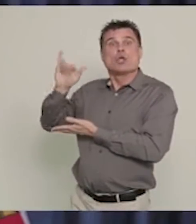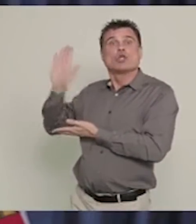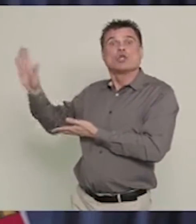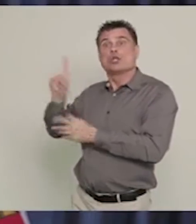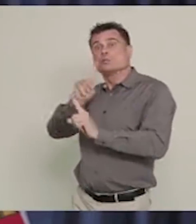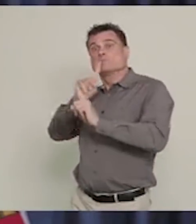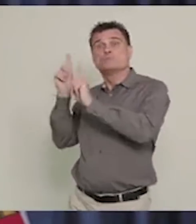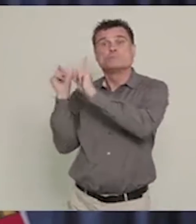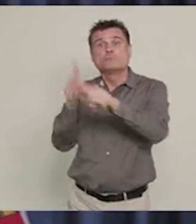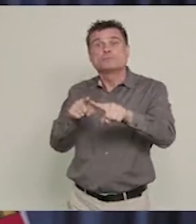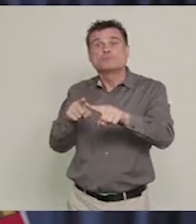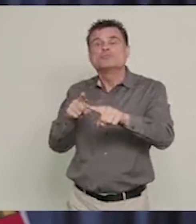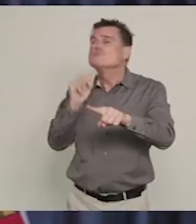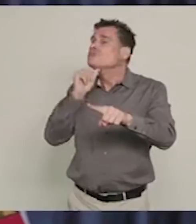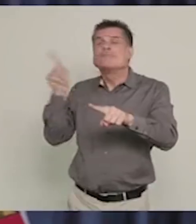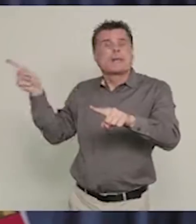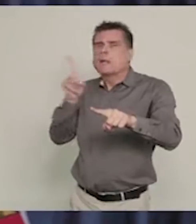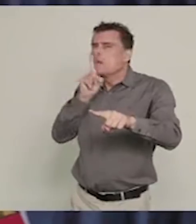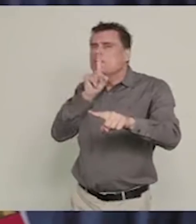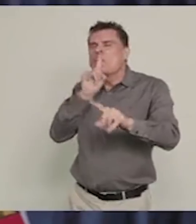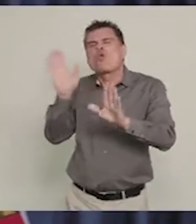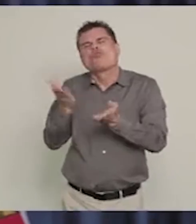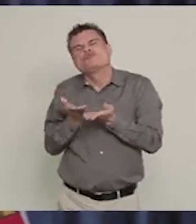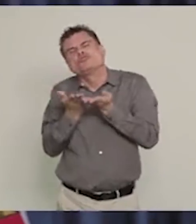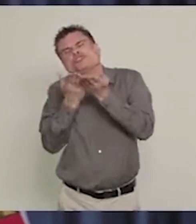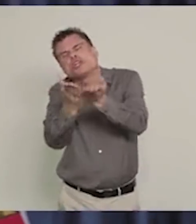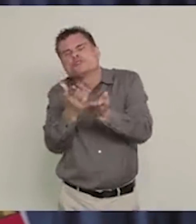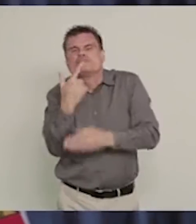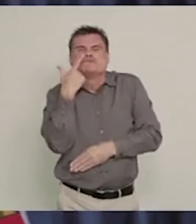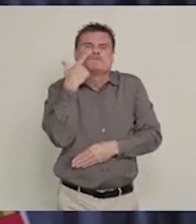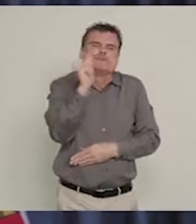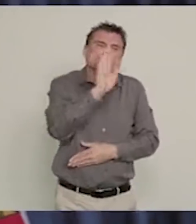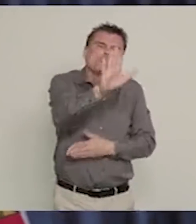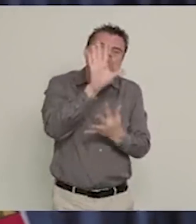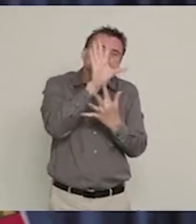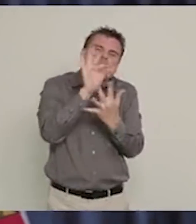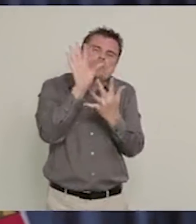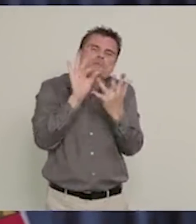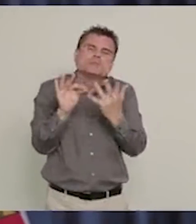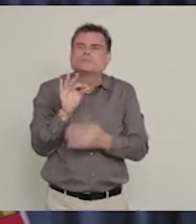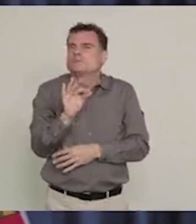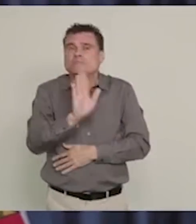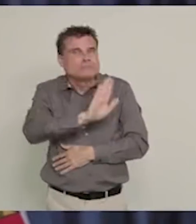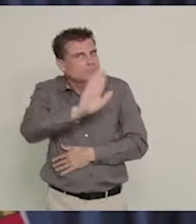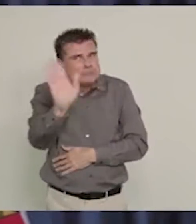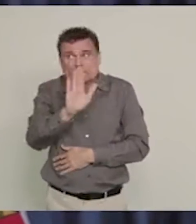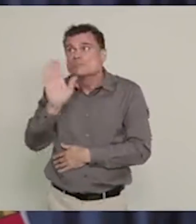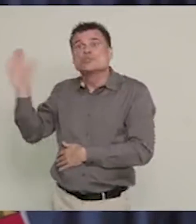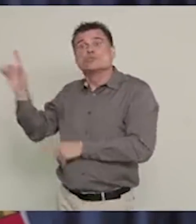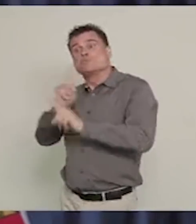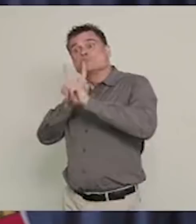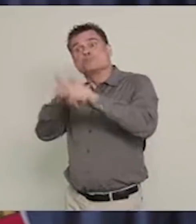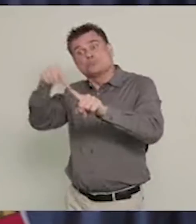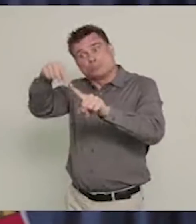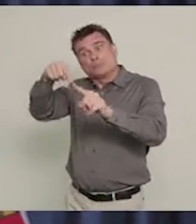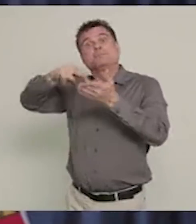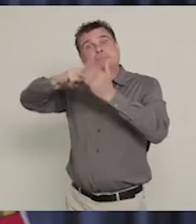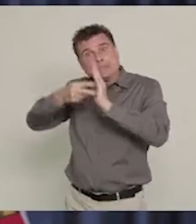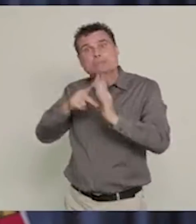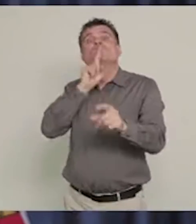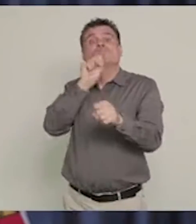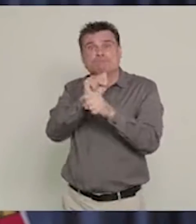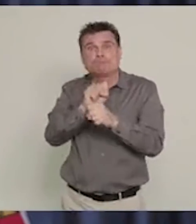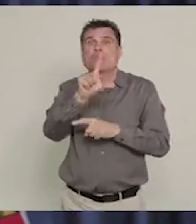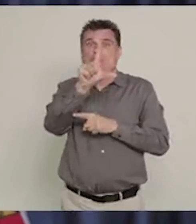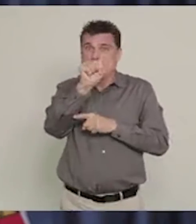we will be enabling municipal bylaw officers to be redeployed to help ensure compliance with the